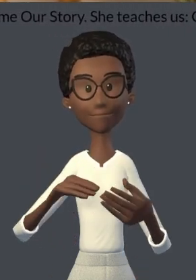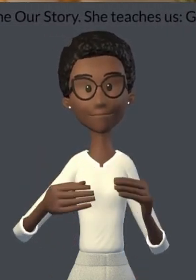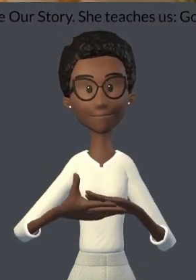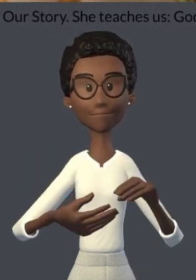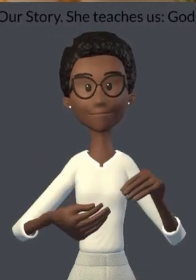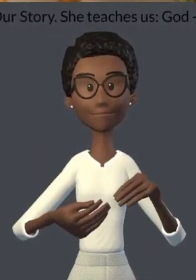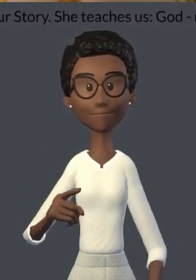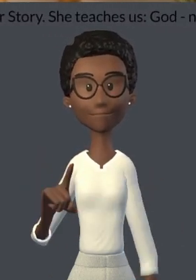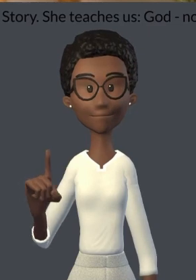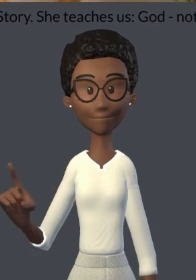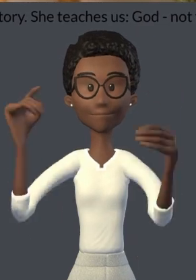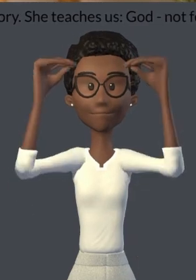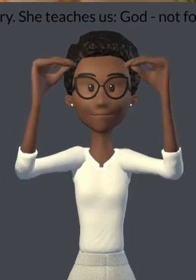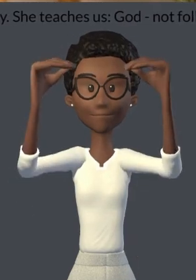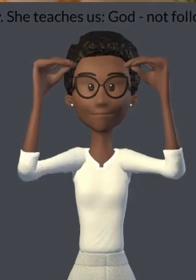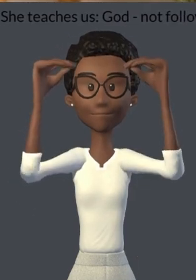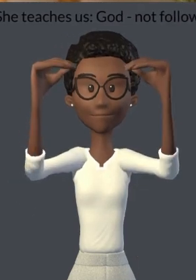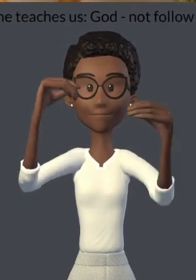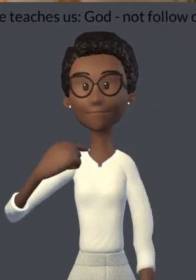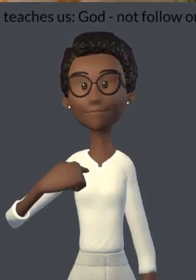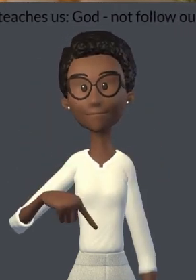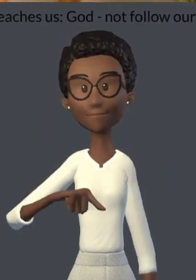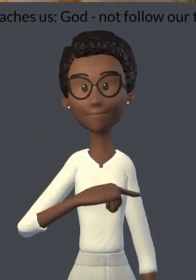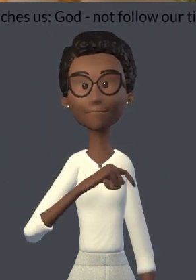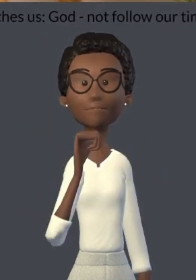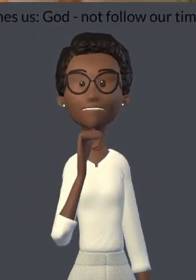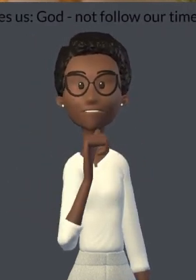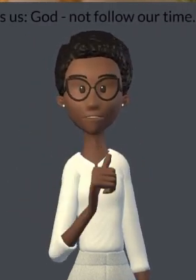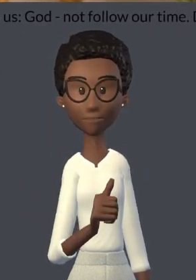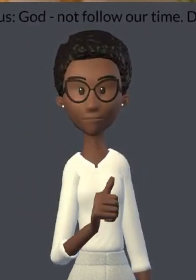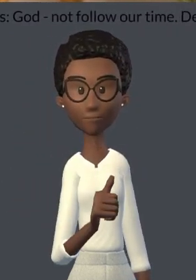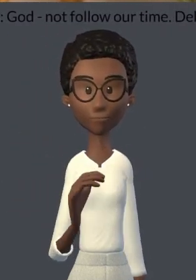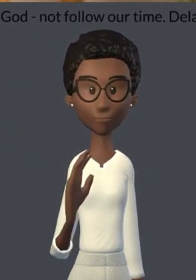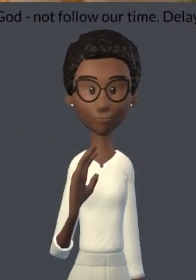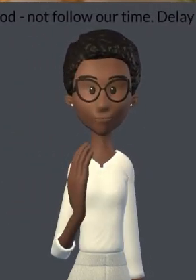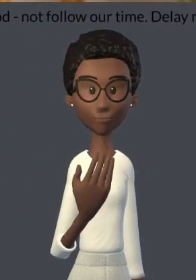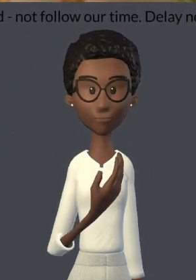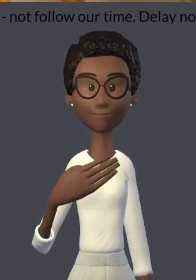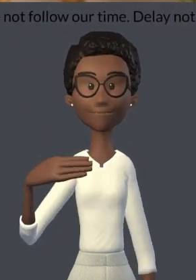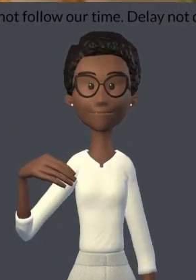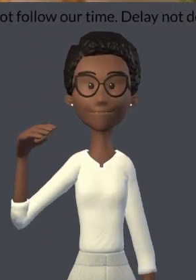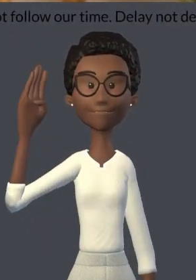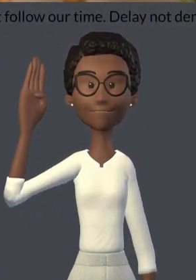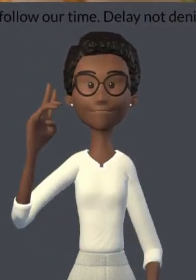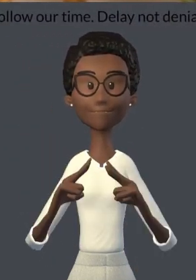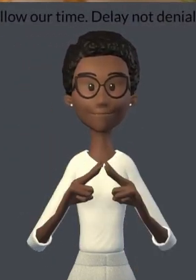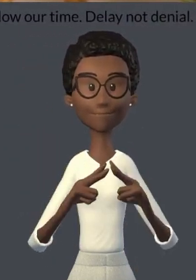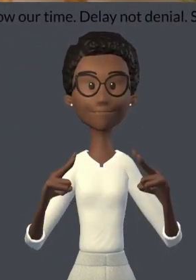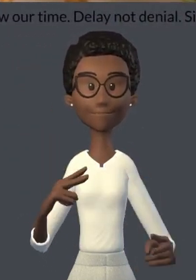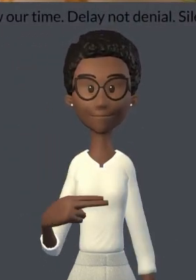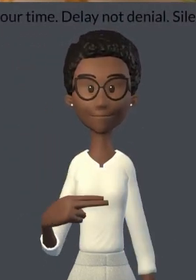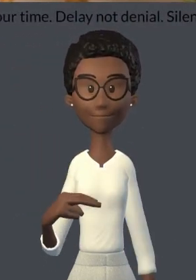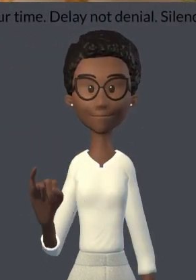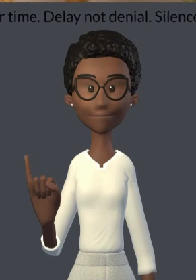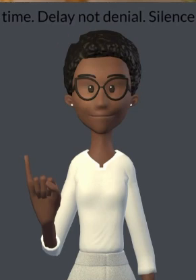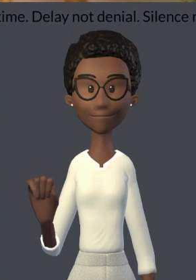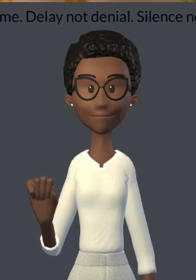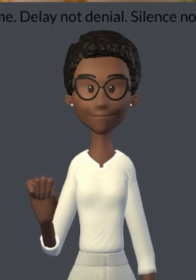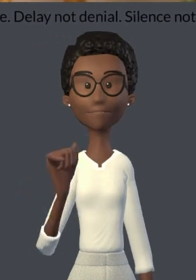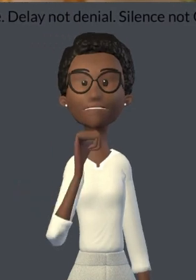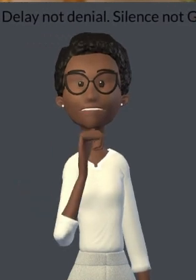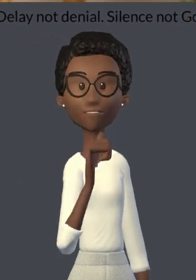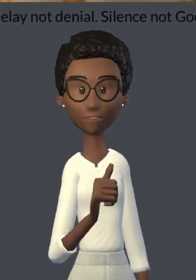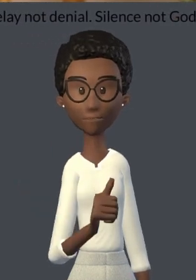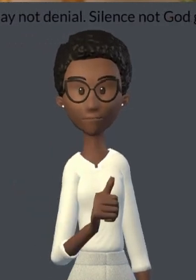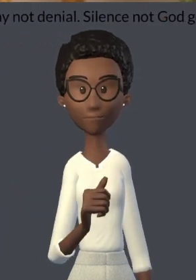Silence is not absence. And when heaven finally moves, it always is worth the wait. So today's lesson